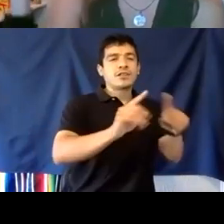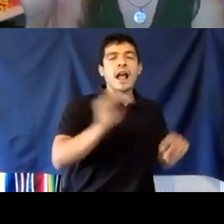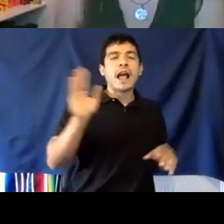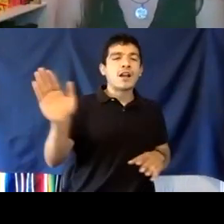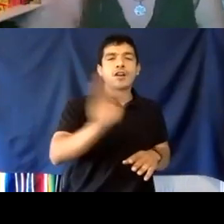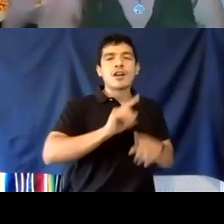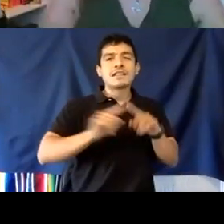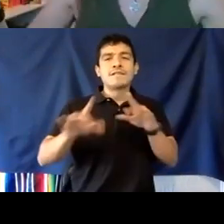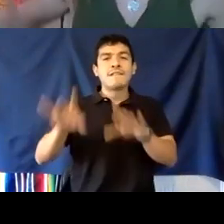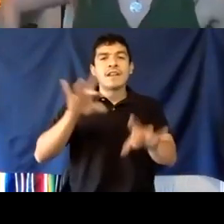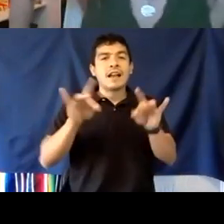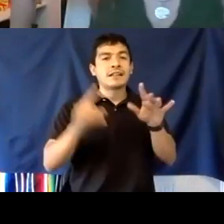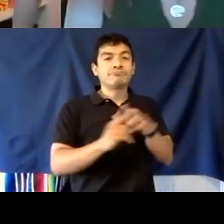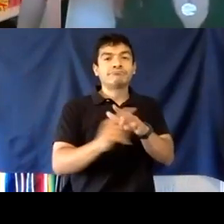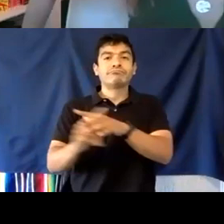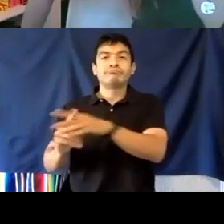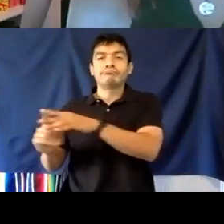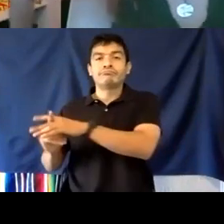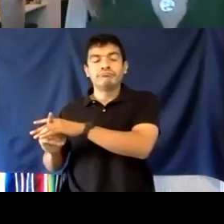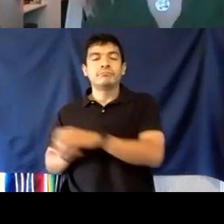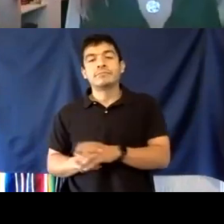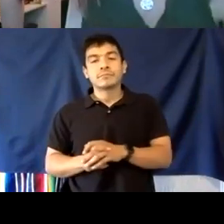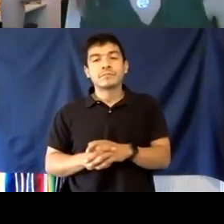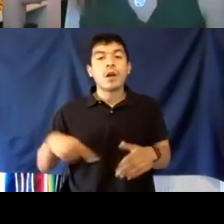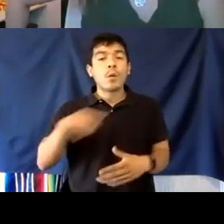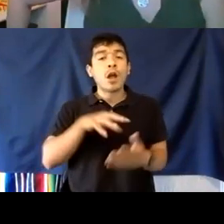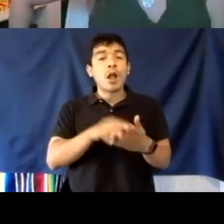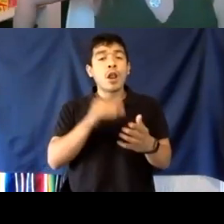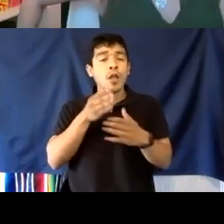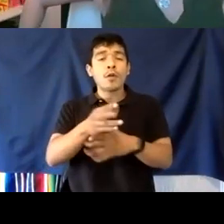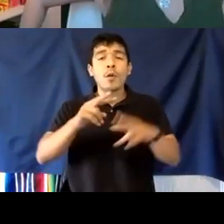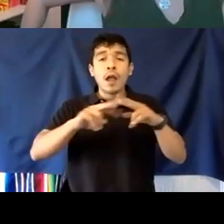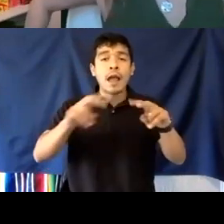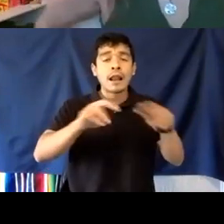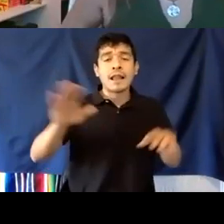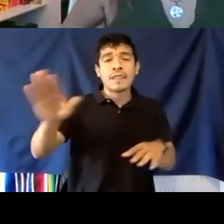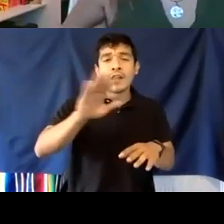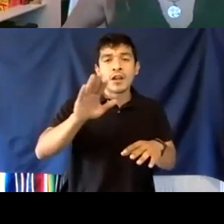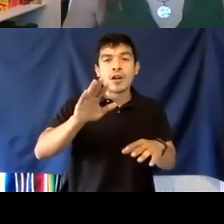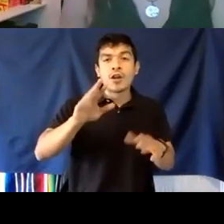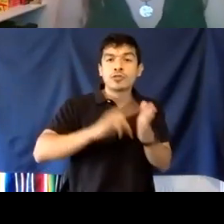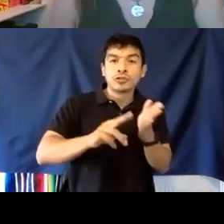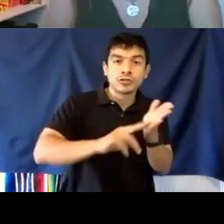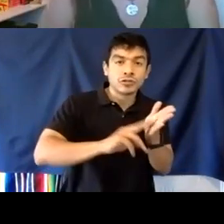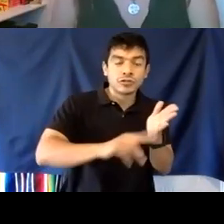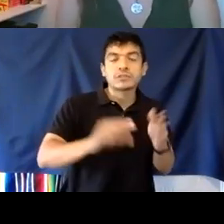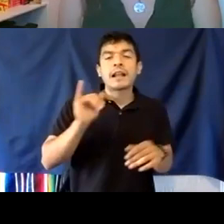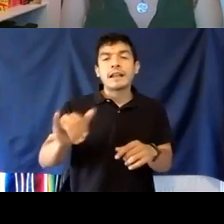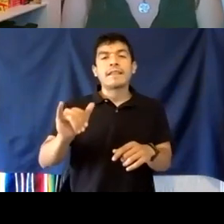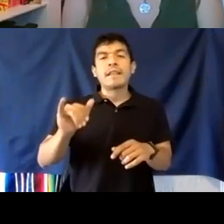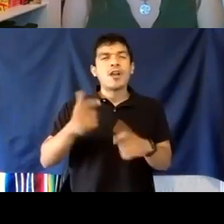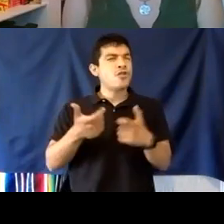different findings pop up, we learned through analyzing the research that the greatest differentiators in